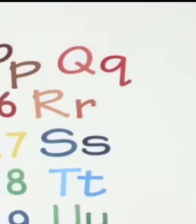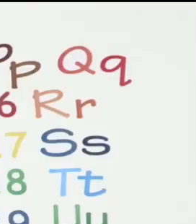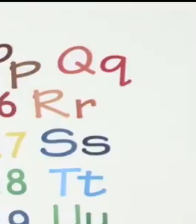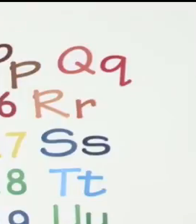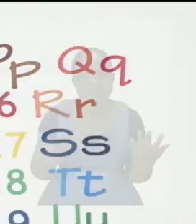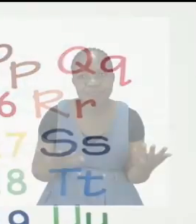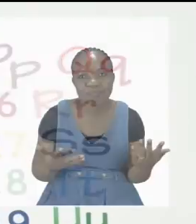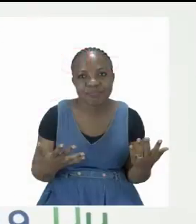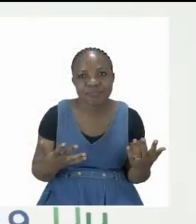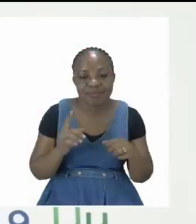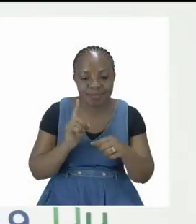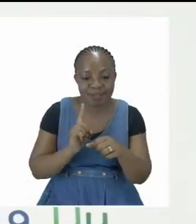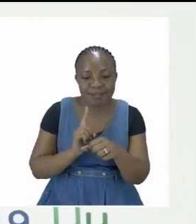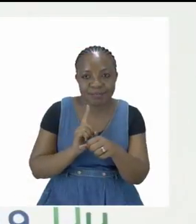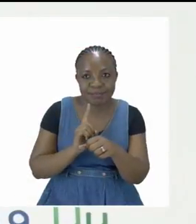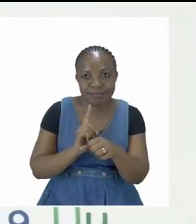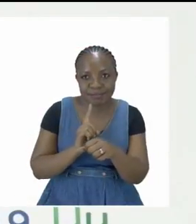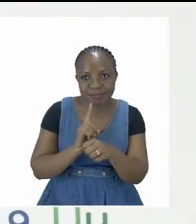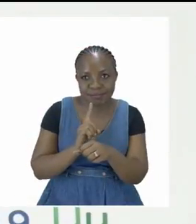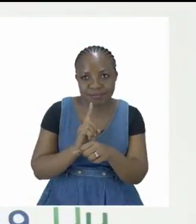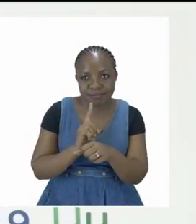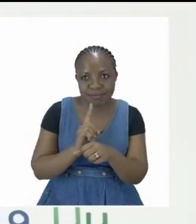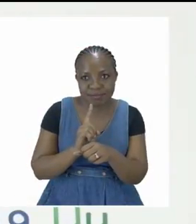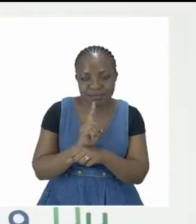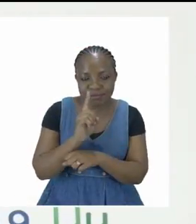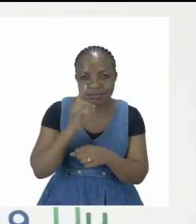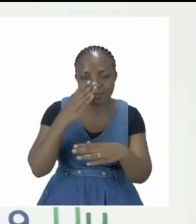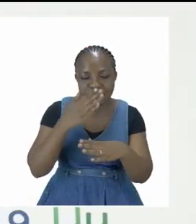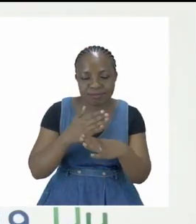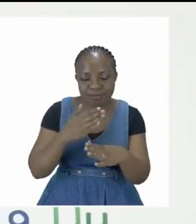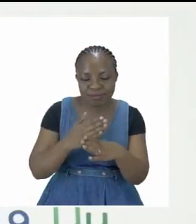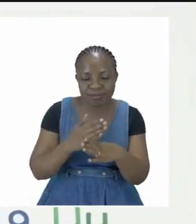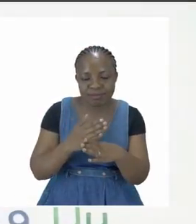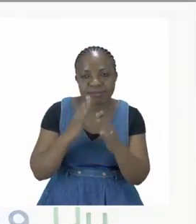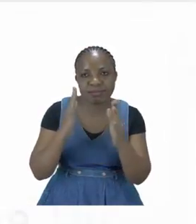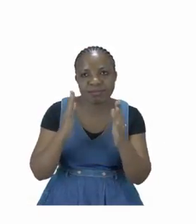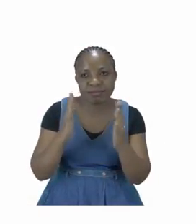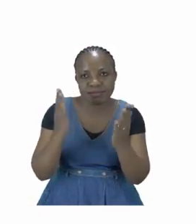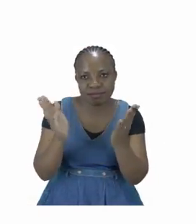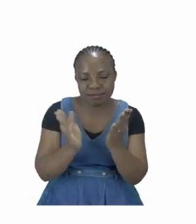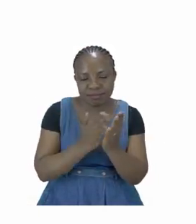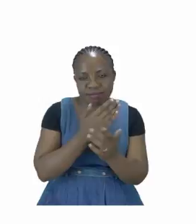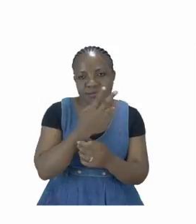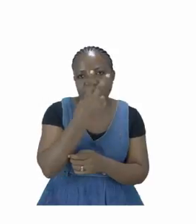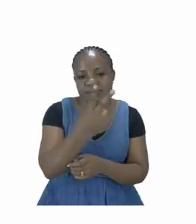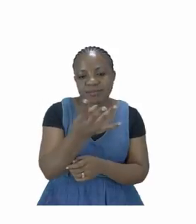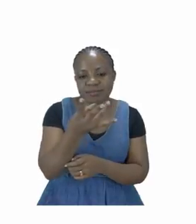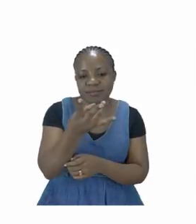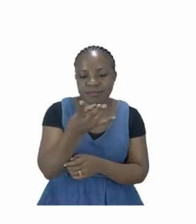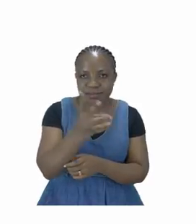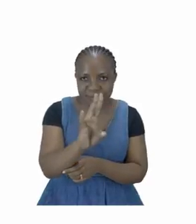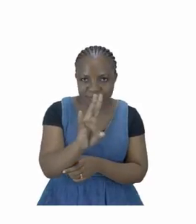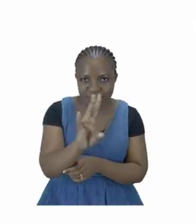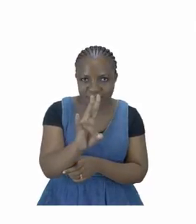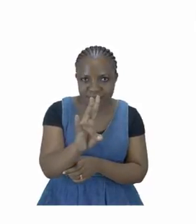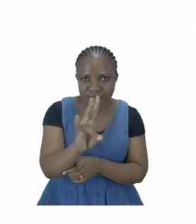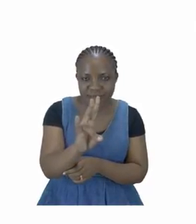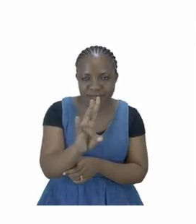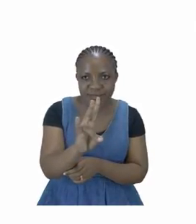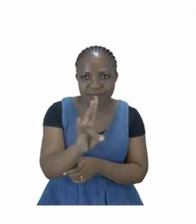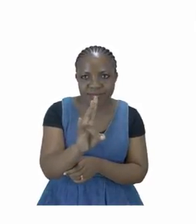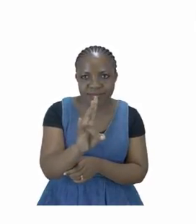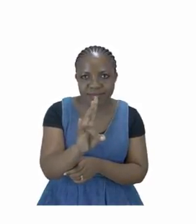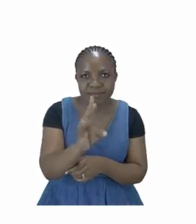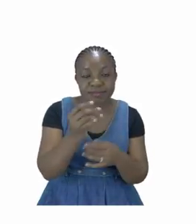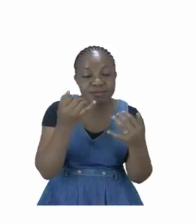Our first exercise is going to be found on page 27. On page 27, we